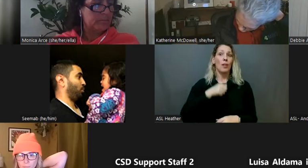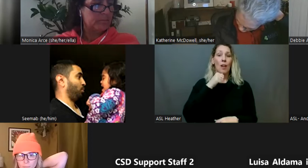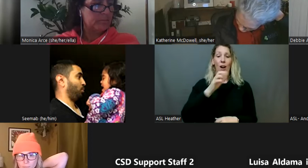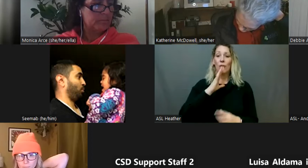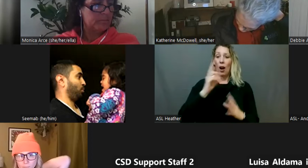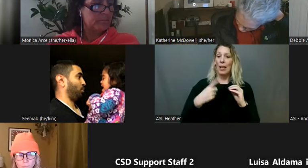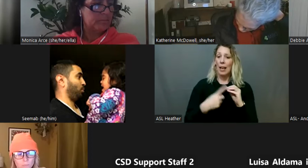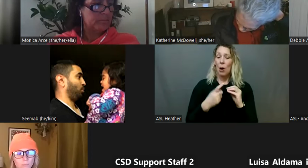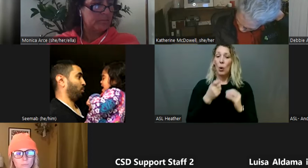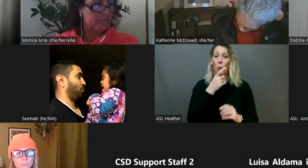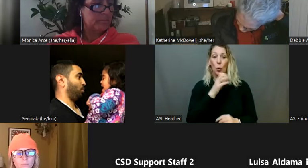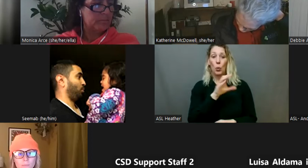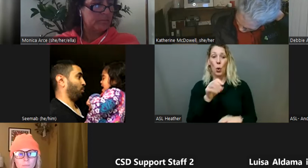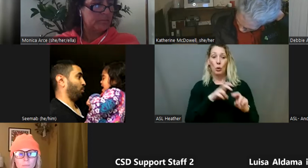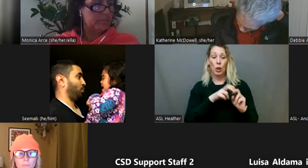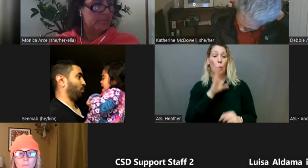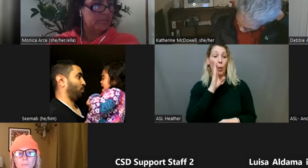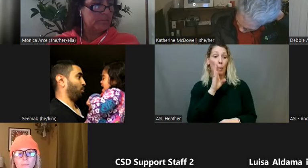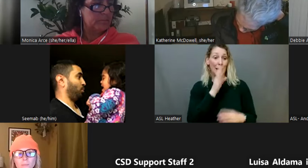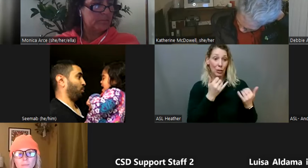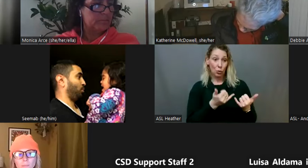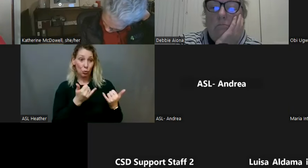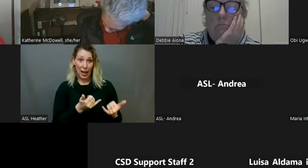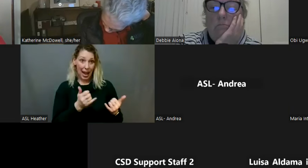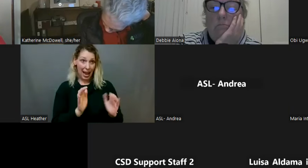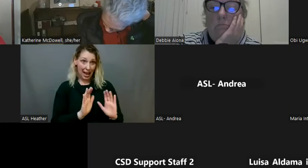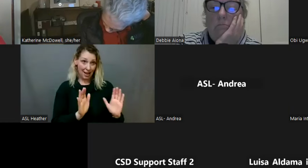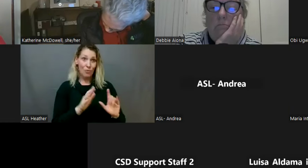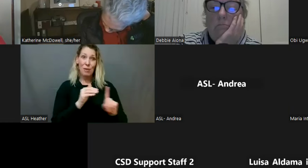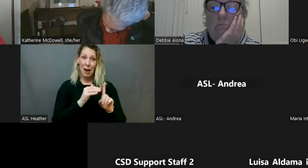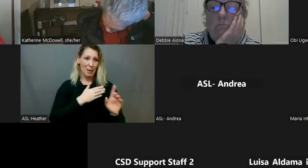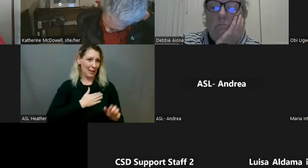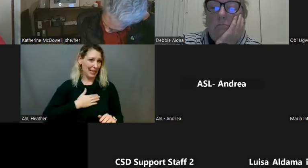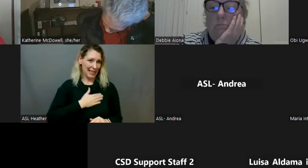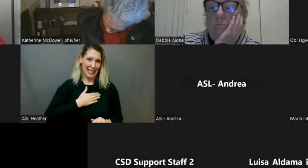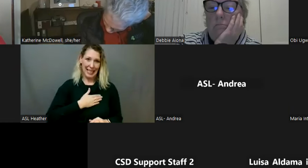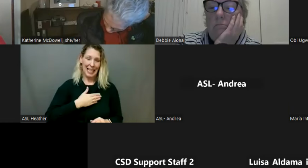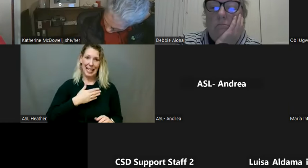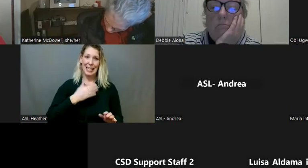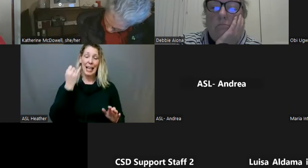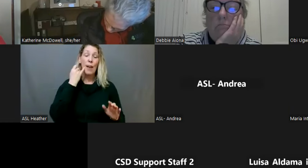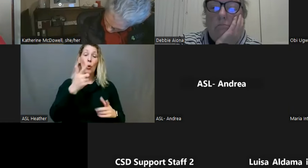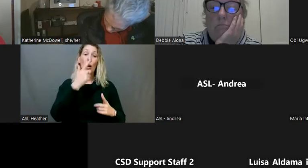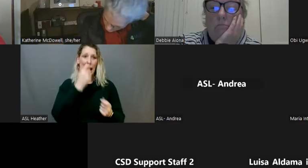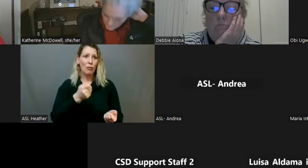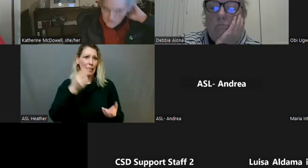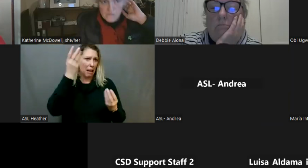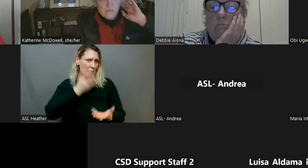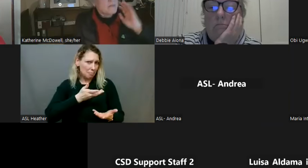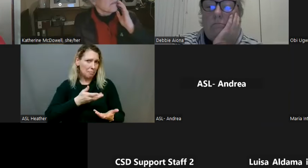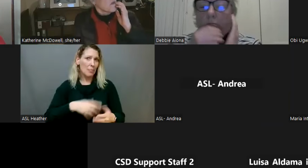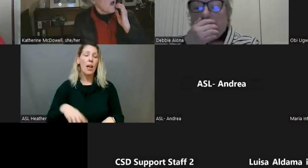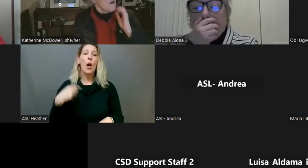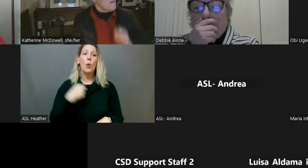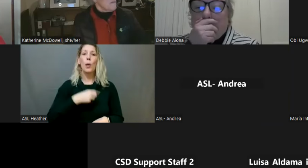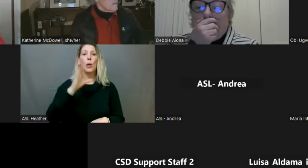about who the co-chairs will be today, just reminding you to please, throw your hat into the ring if you're interested. We are